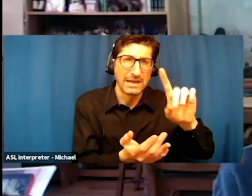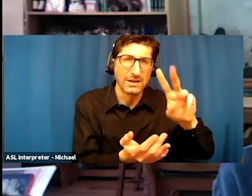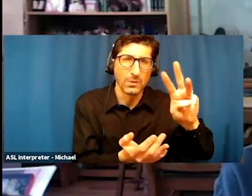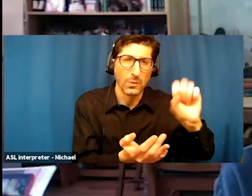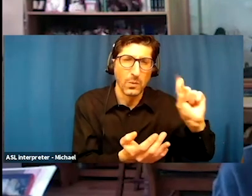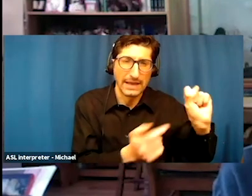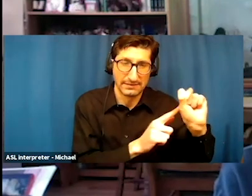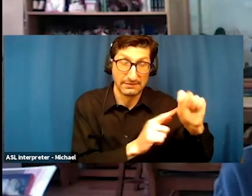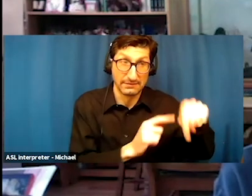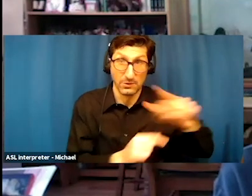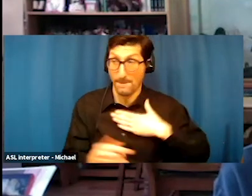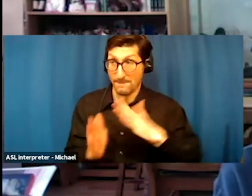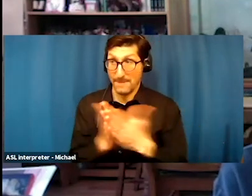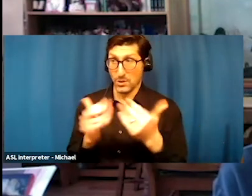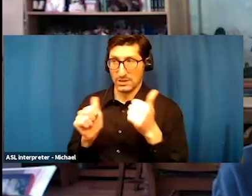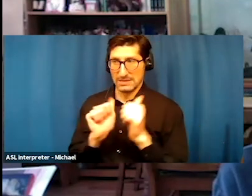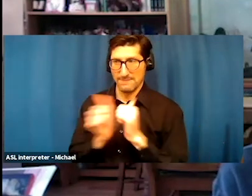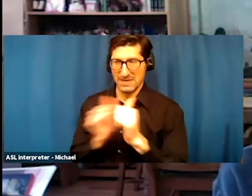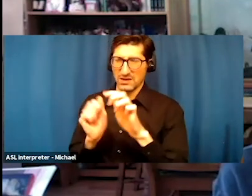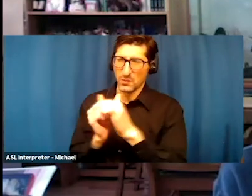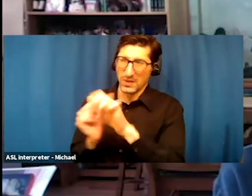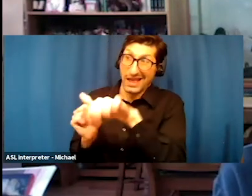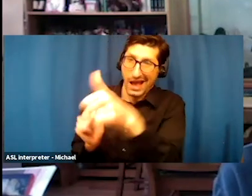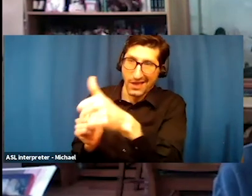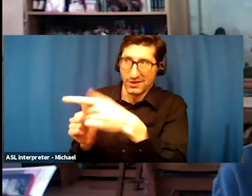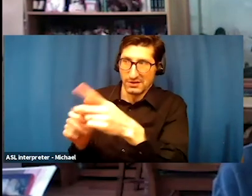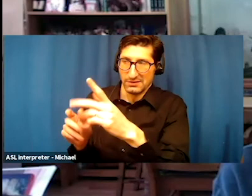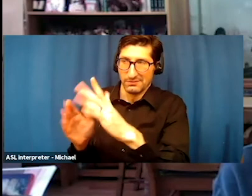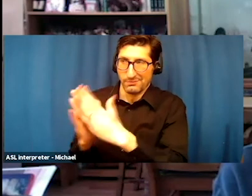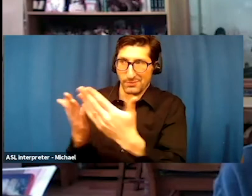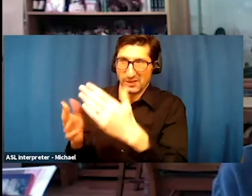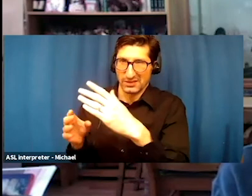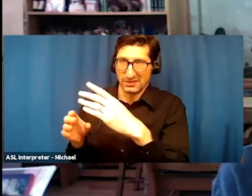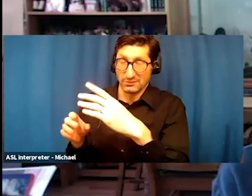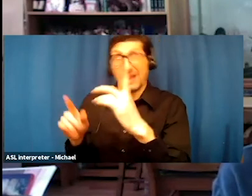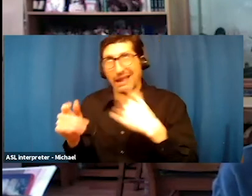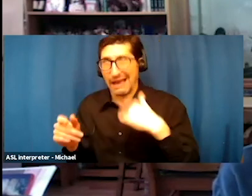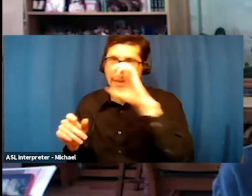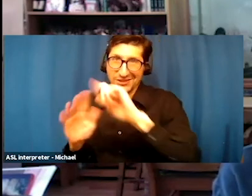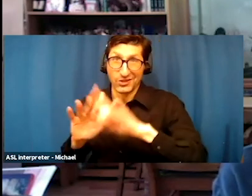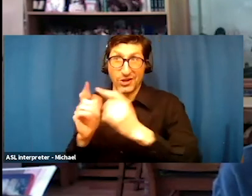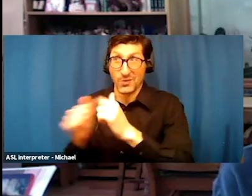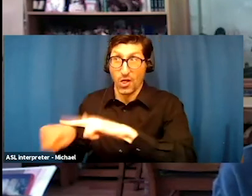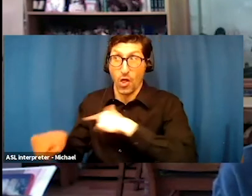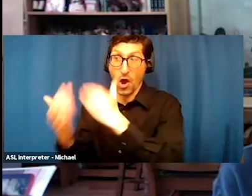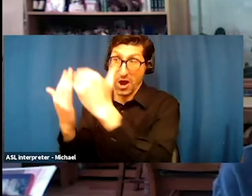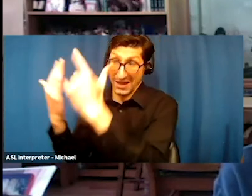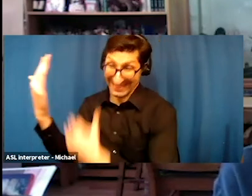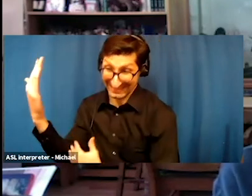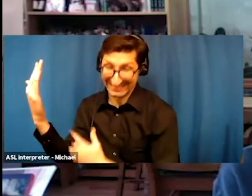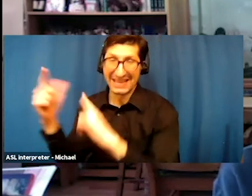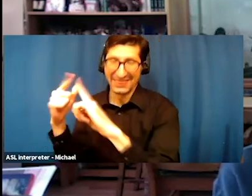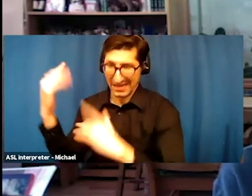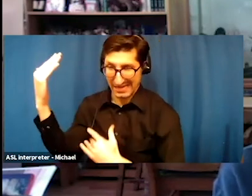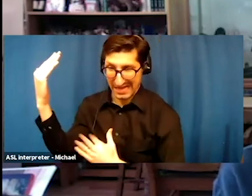up against another shortlist of, I guess, a long list and then a shortlist of, of, uh, memoirs.